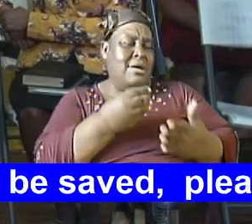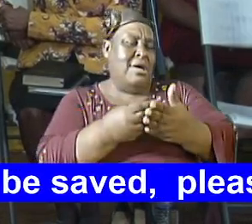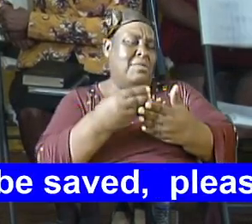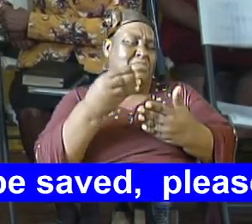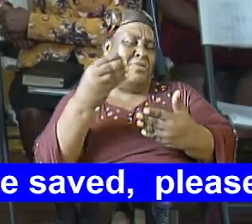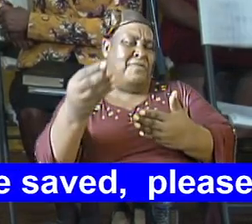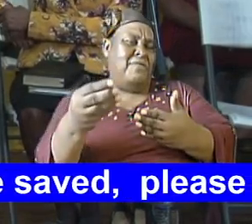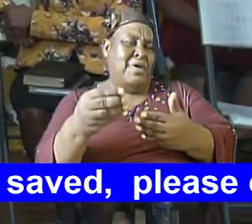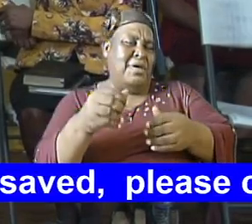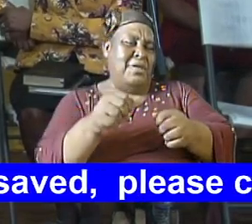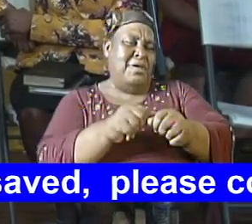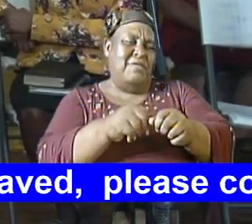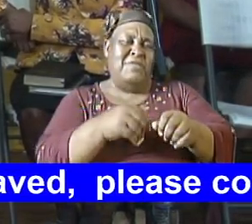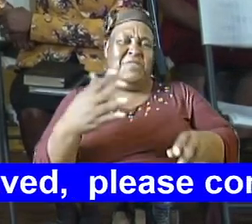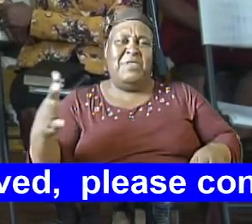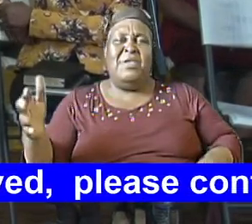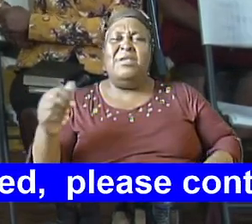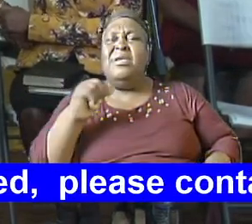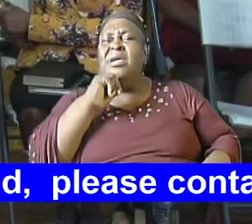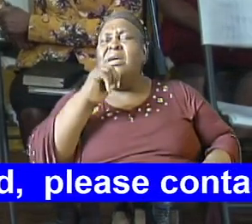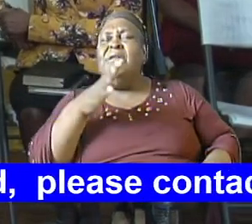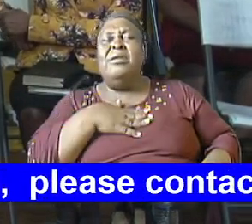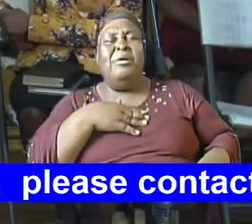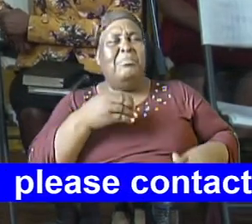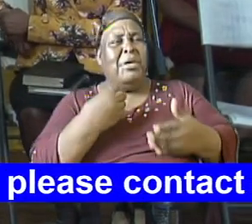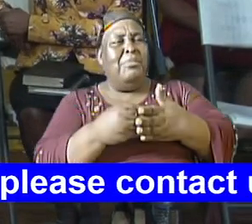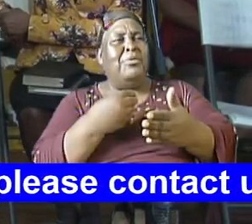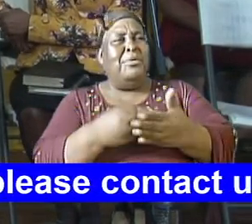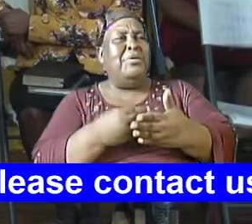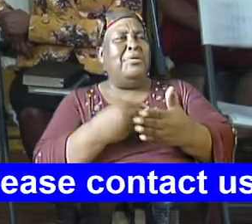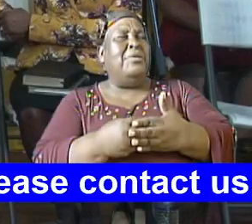everything. It's God provide everything. It's not my money.